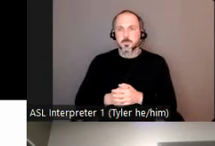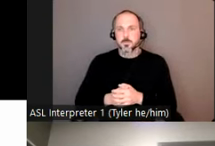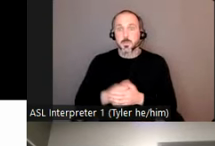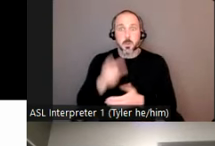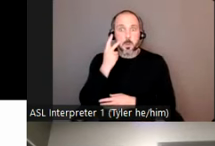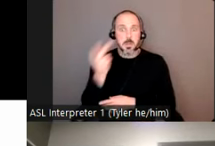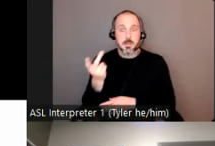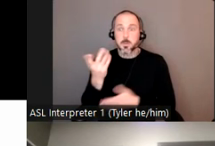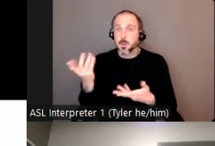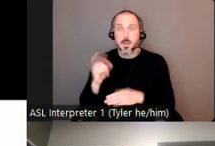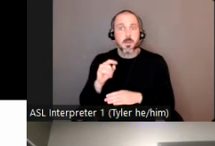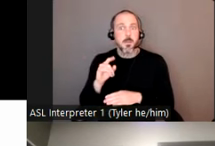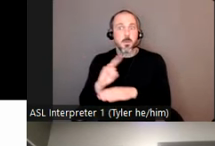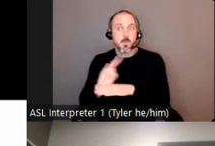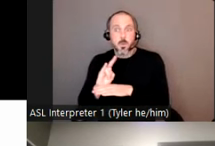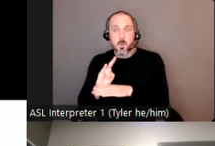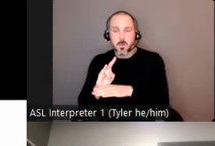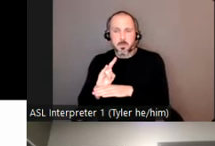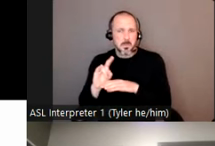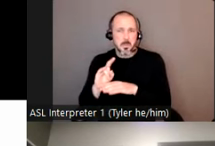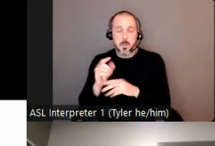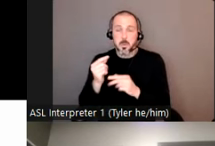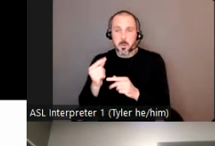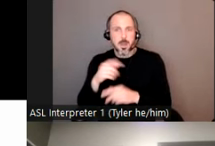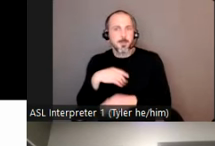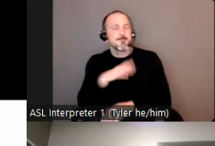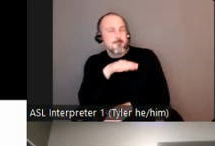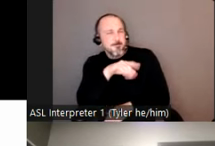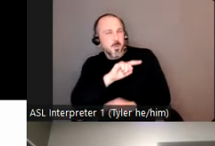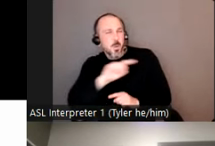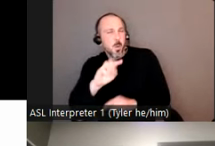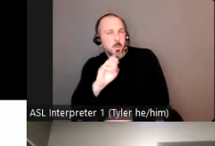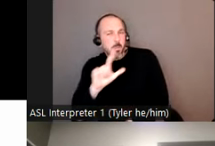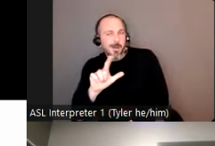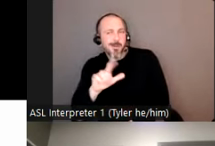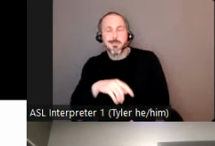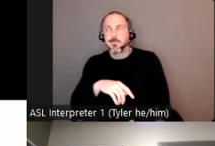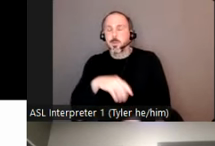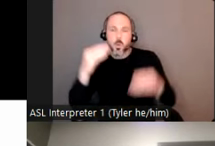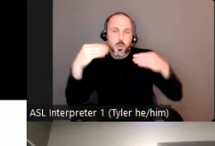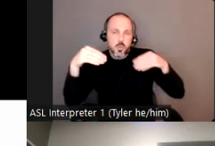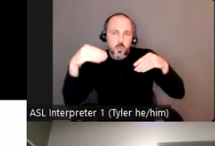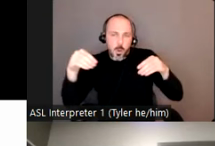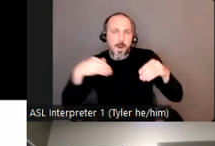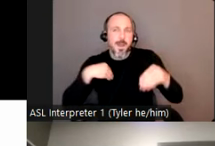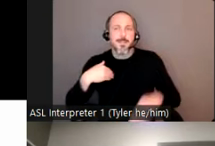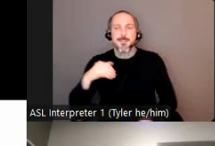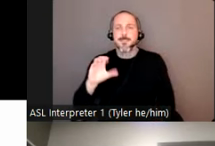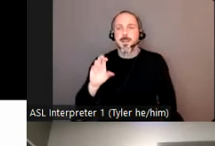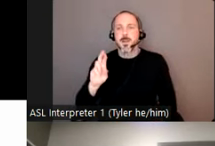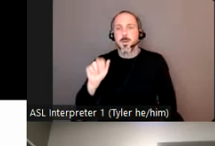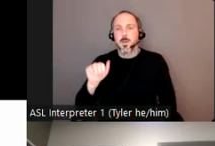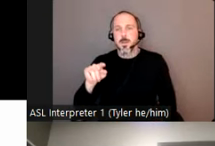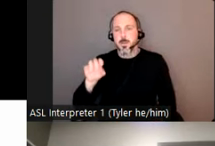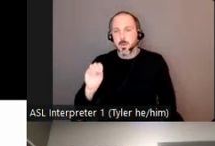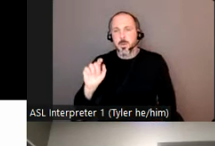victims to go to a mall or a convenience store that has a cryptocurrency ATM machine and deposit their money in there